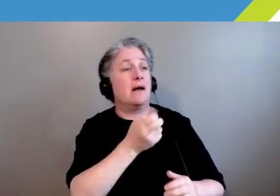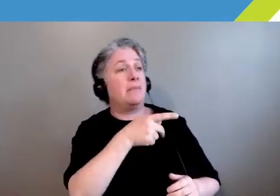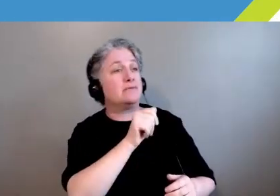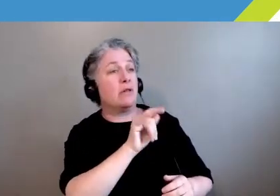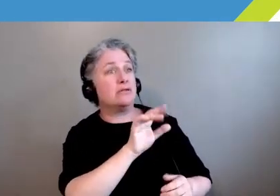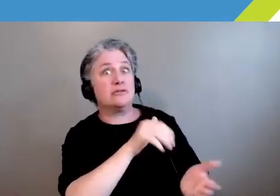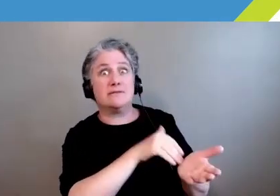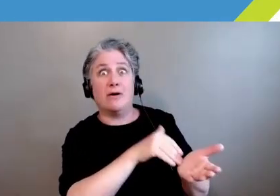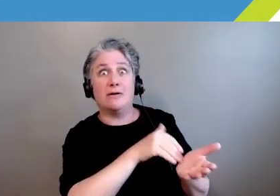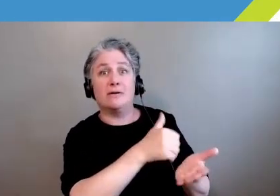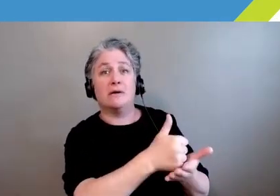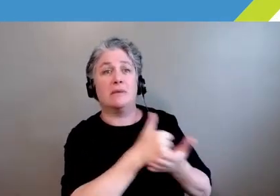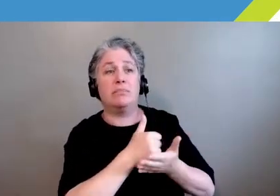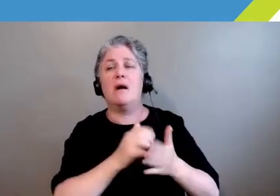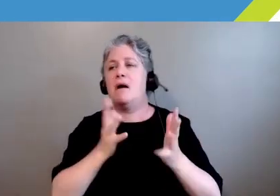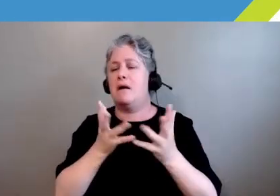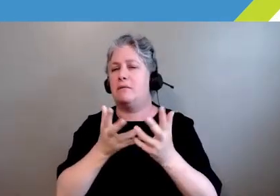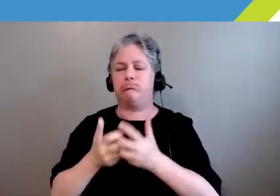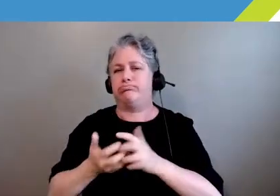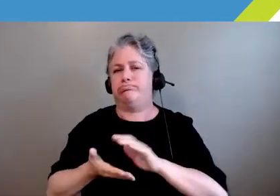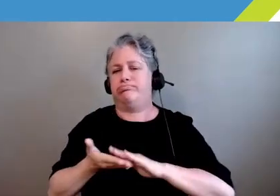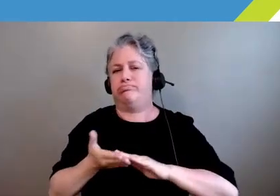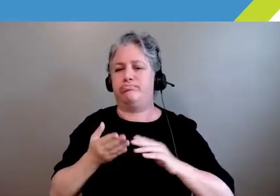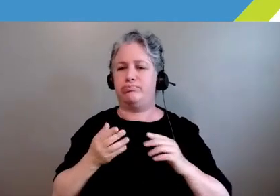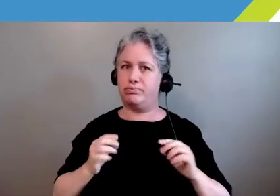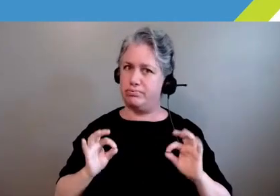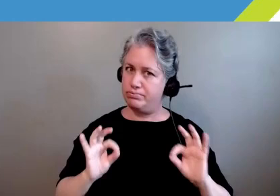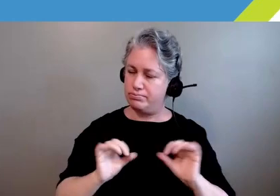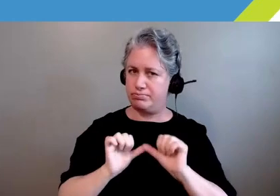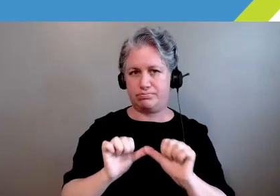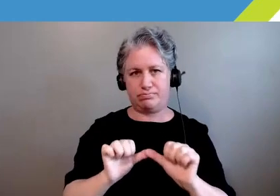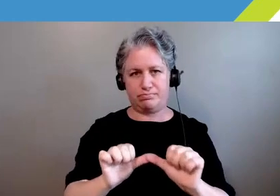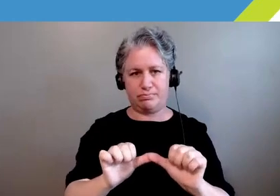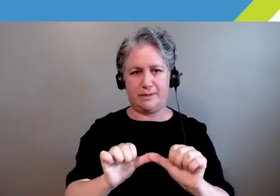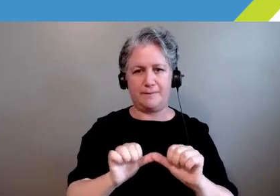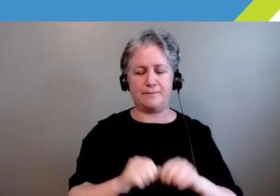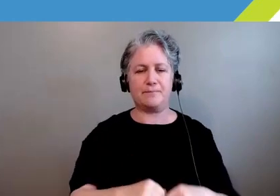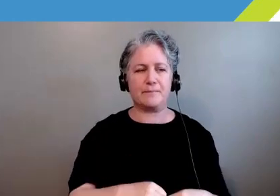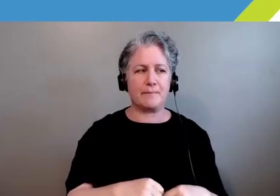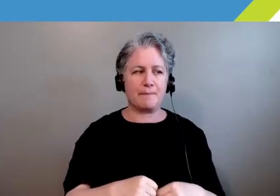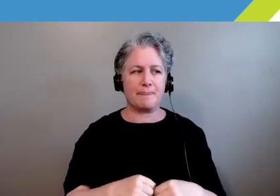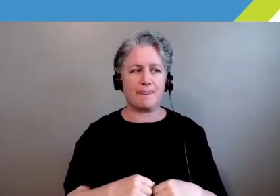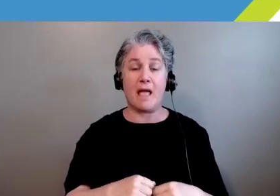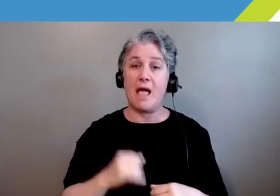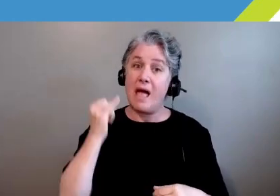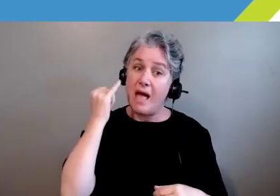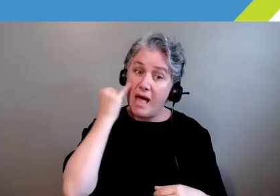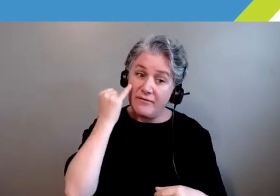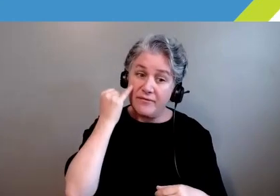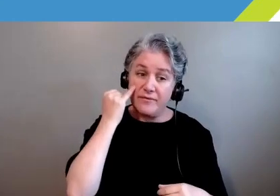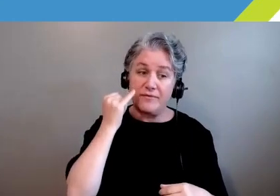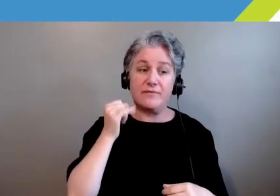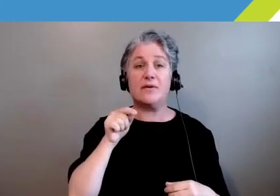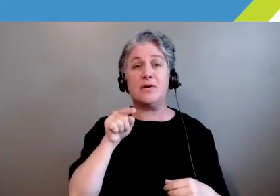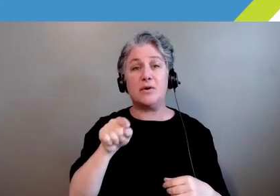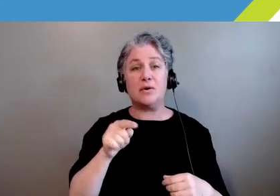hepatologist to make that an ongoing success story. If you were to stick